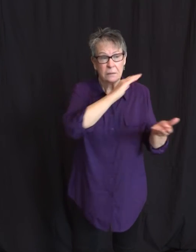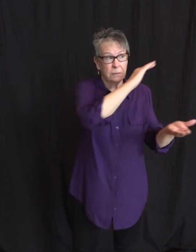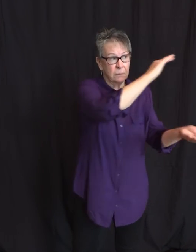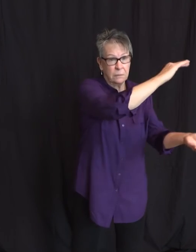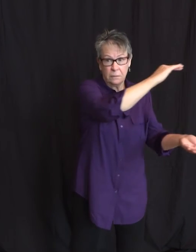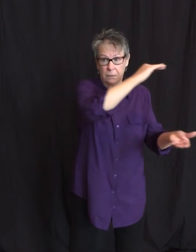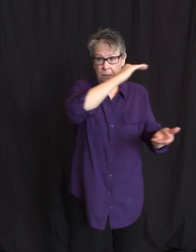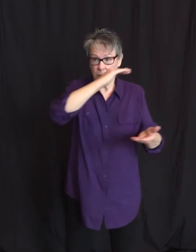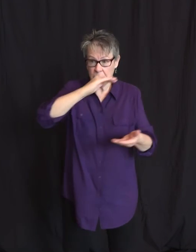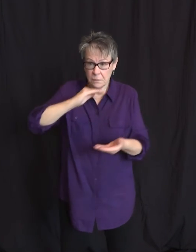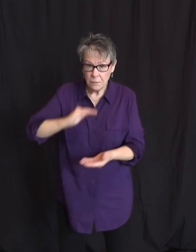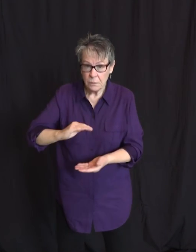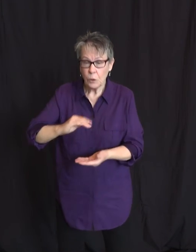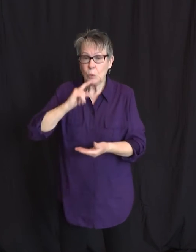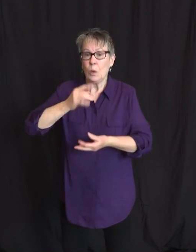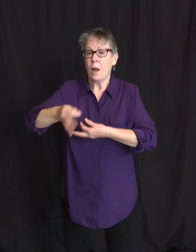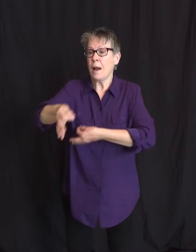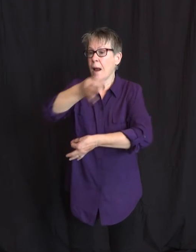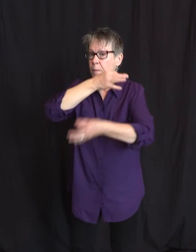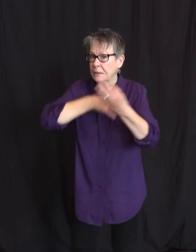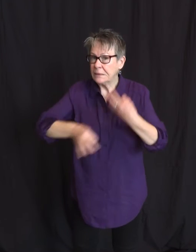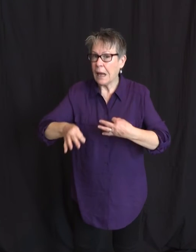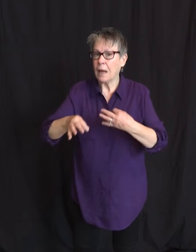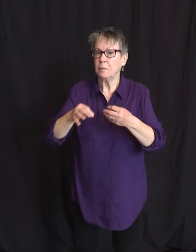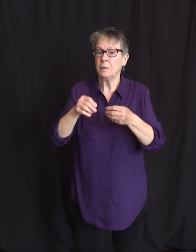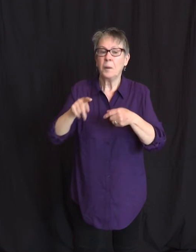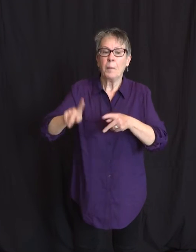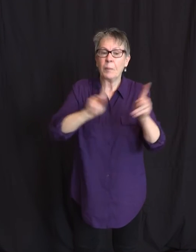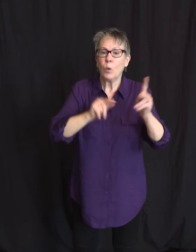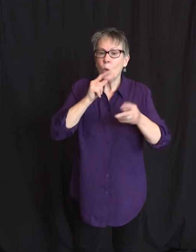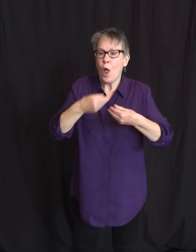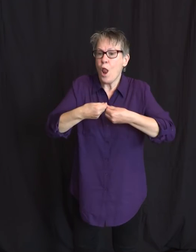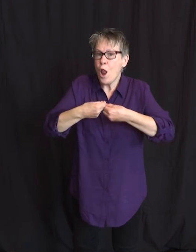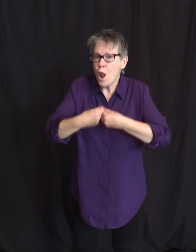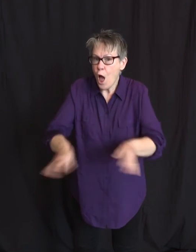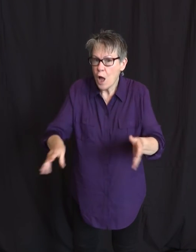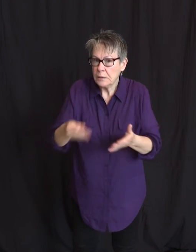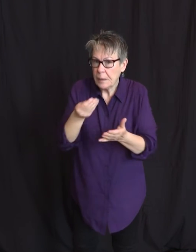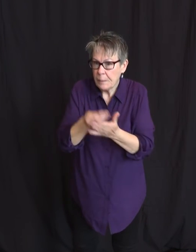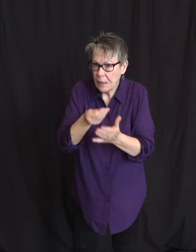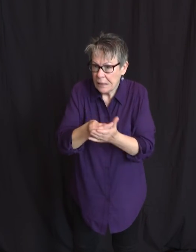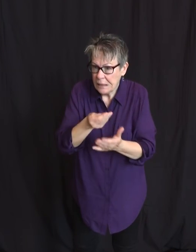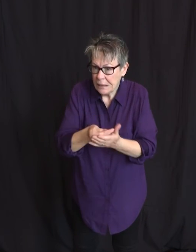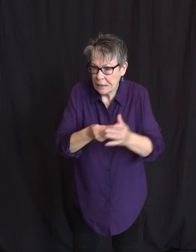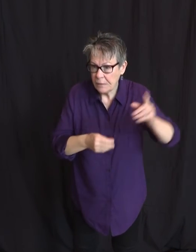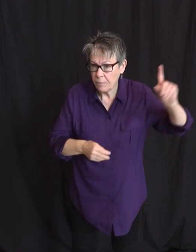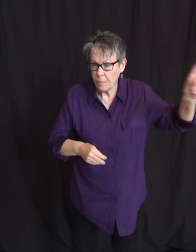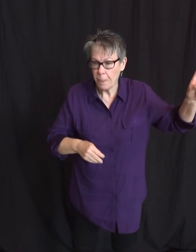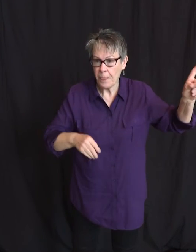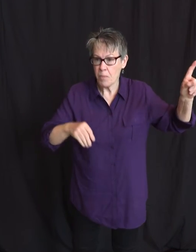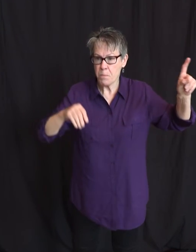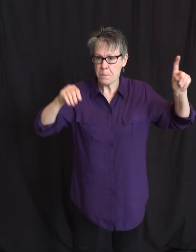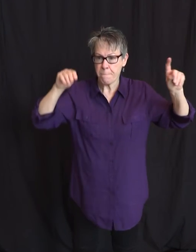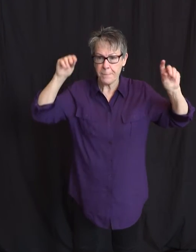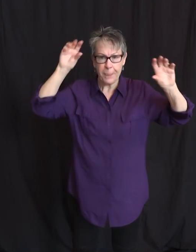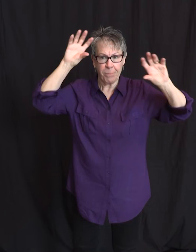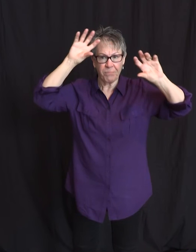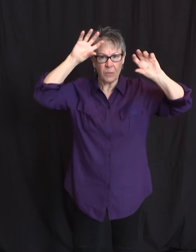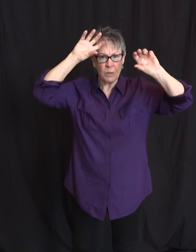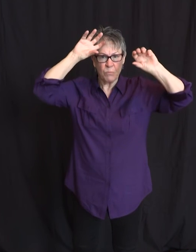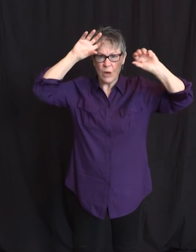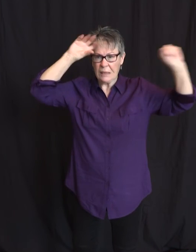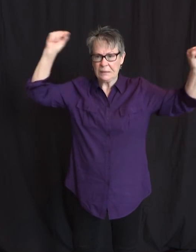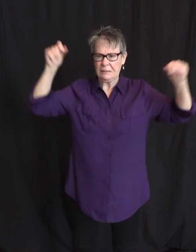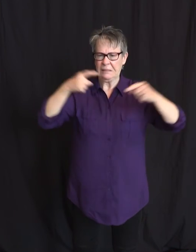the coronavirus crisis. But the administration has issued guidance completely contrary to that, contrary to what we thought was